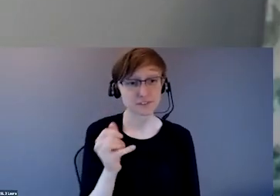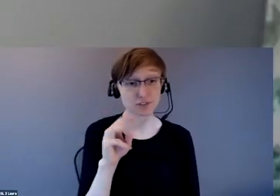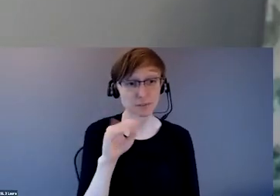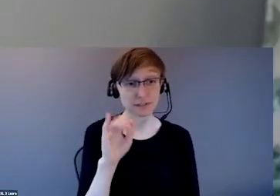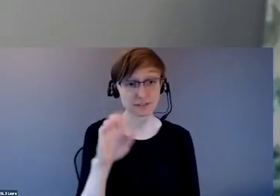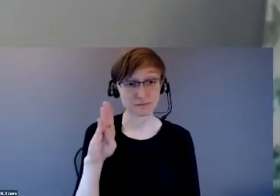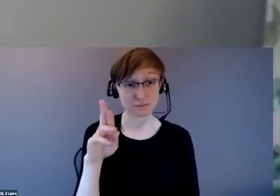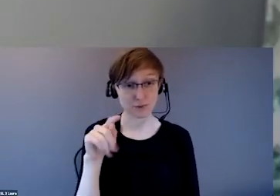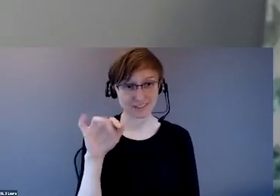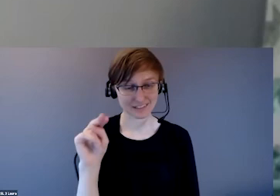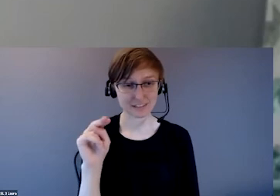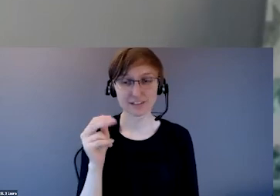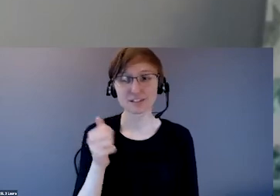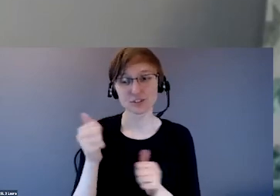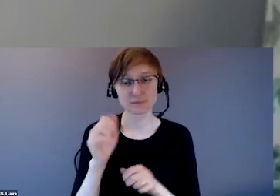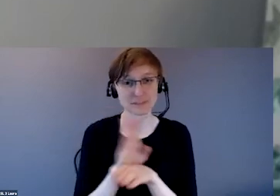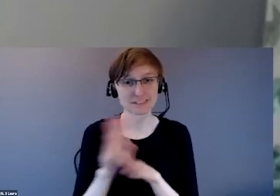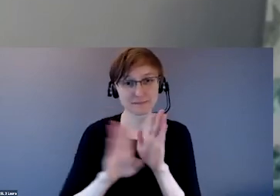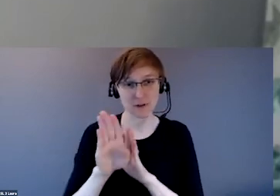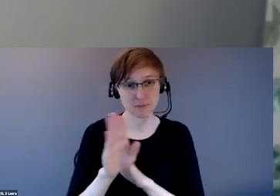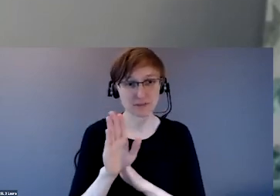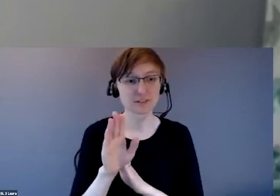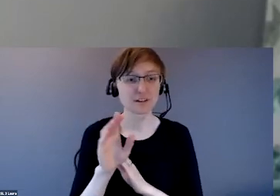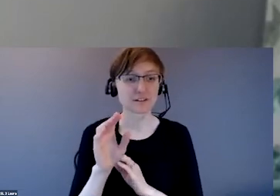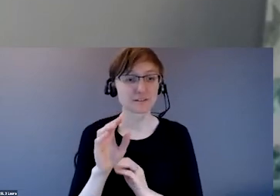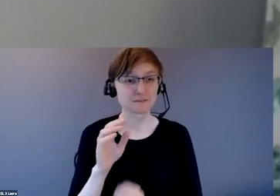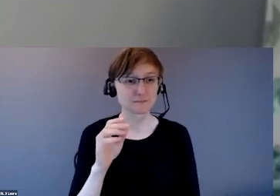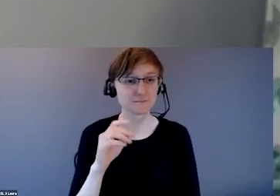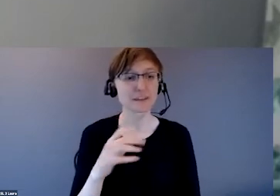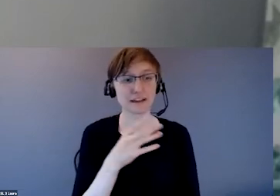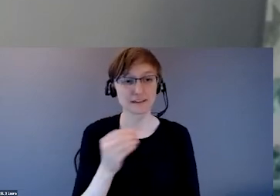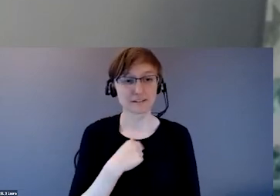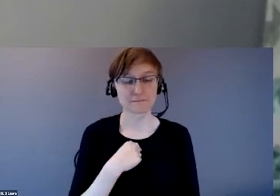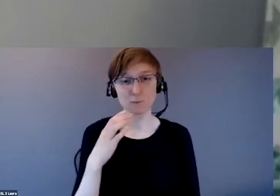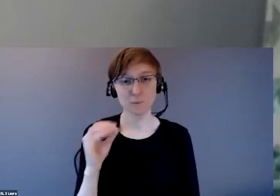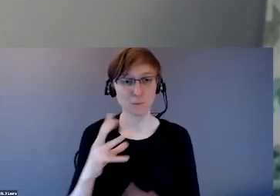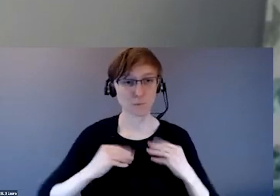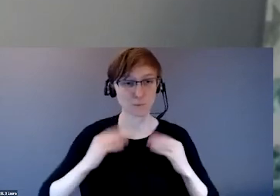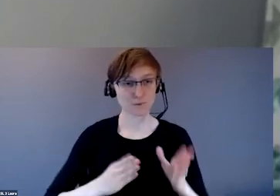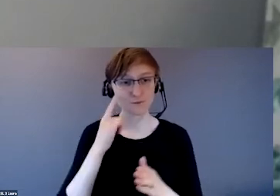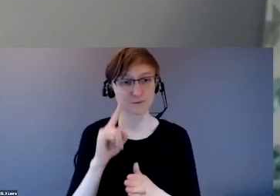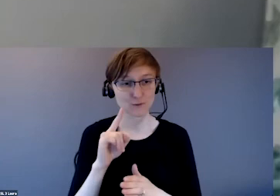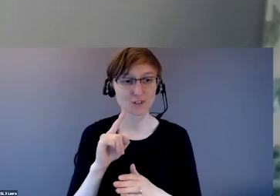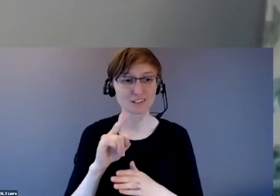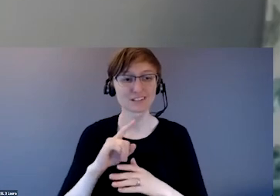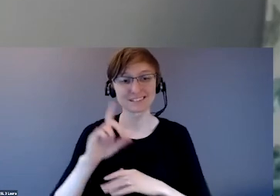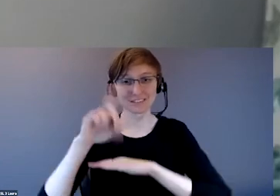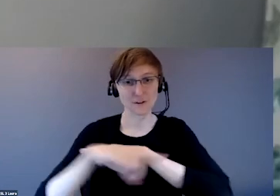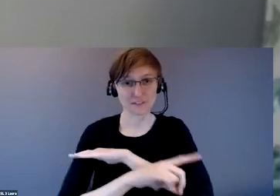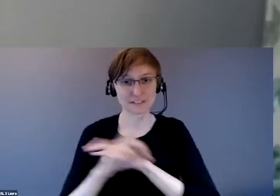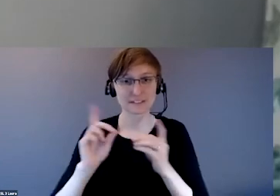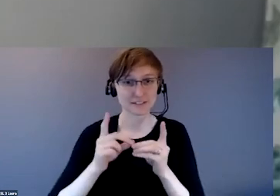for CCRW. I'm also the co-owner and Vice President of Dolphin Digital Technologies. Today, I'd like to share with